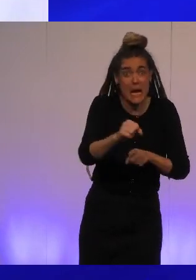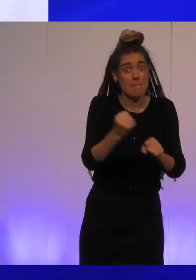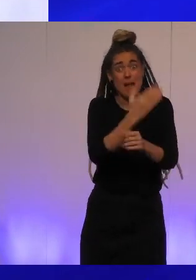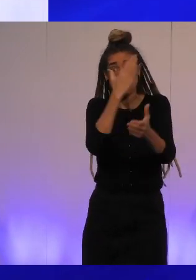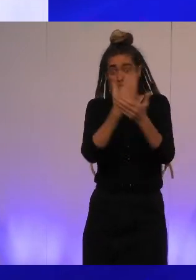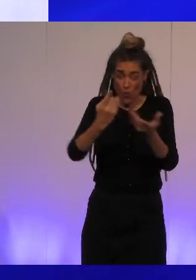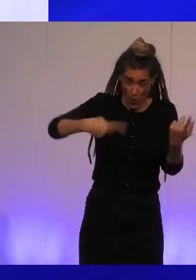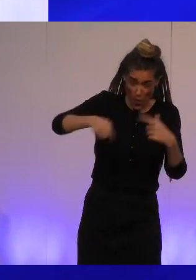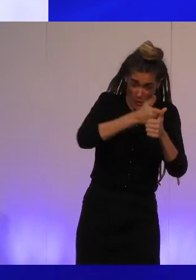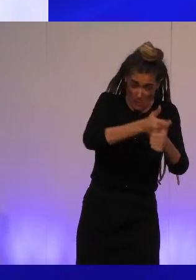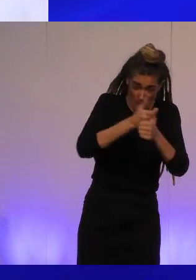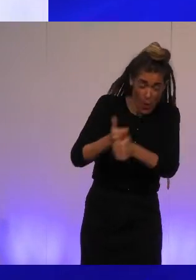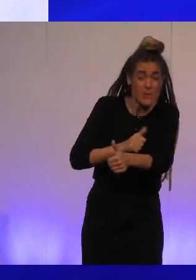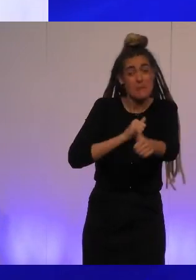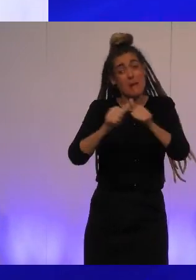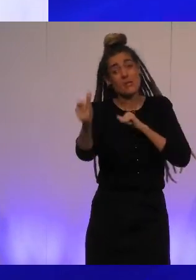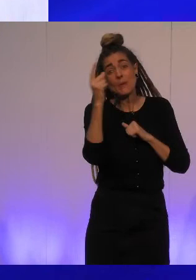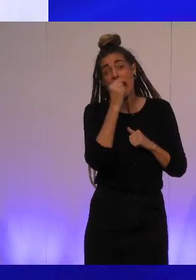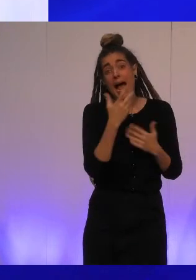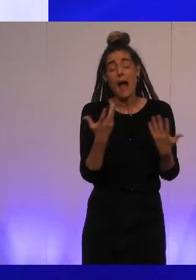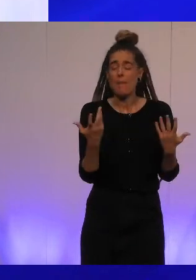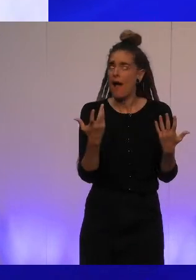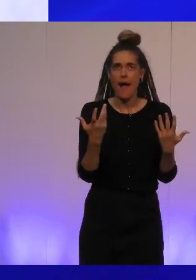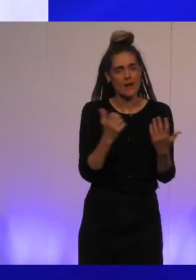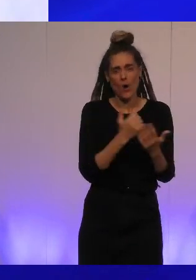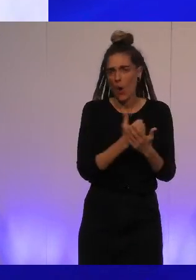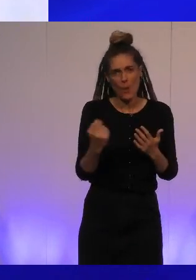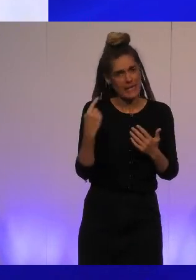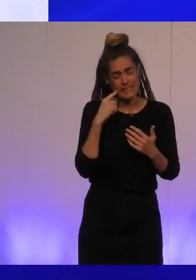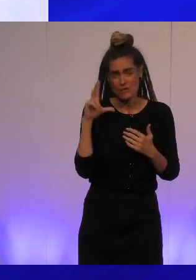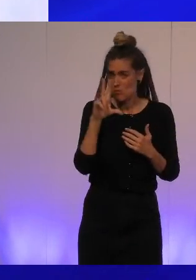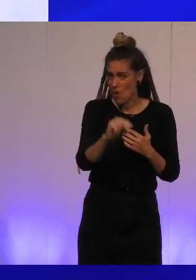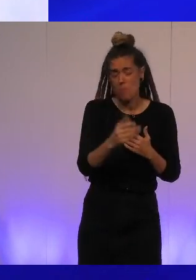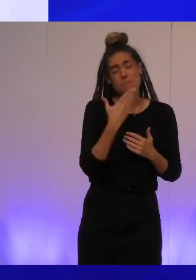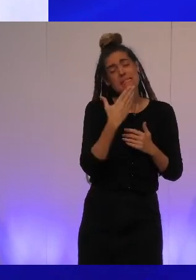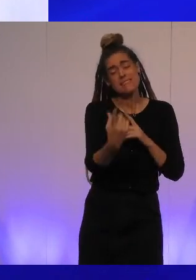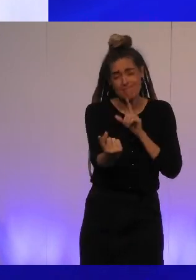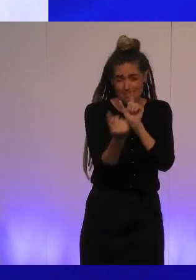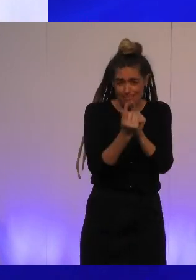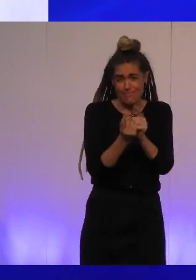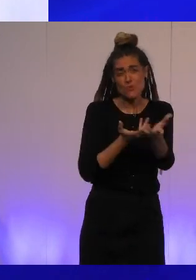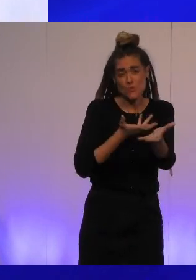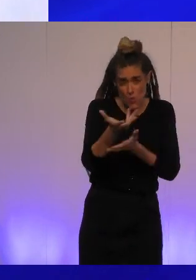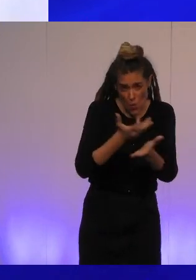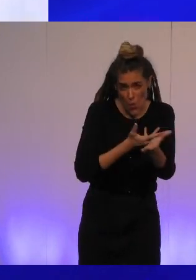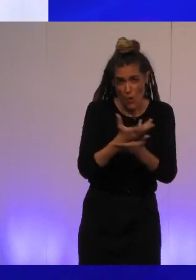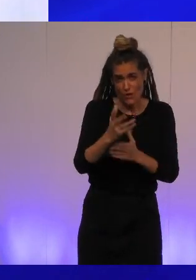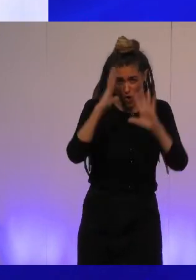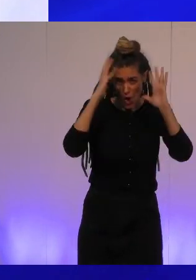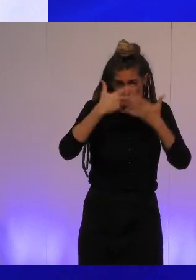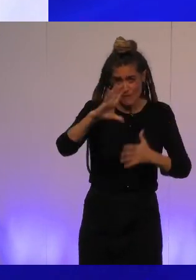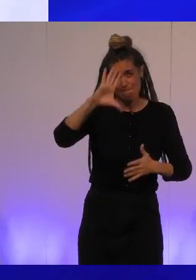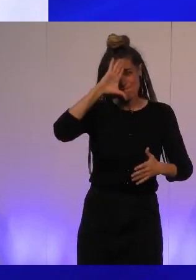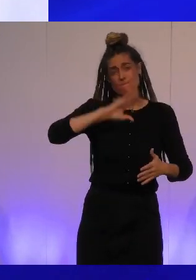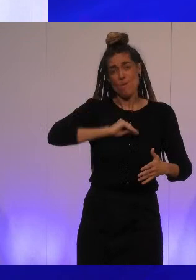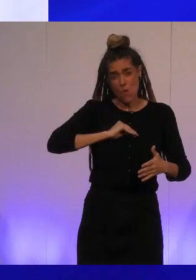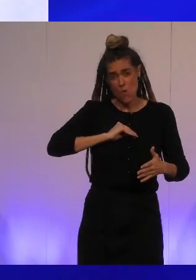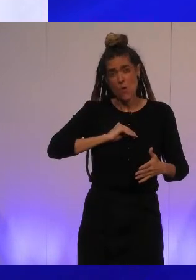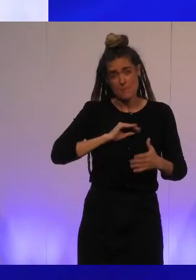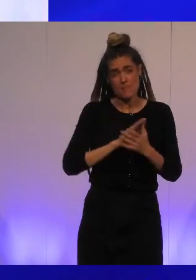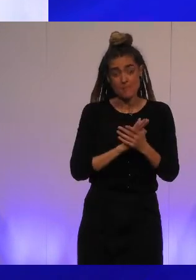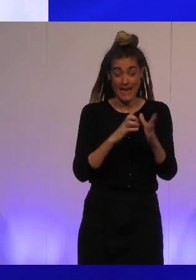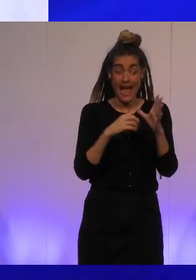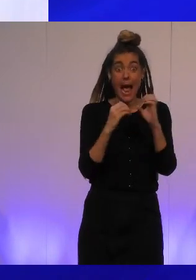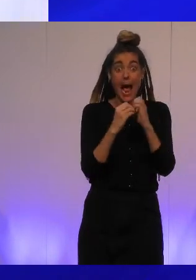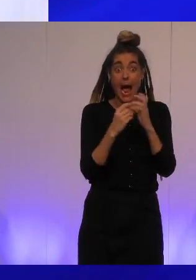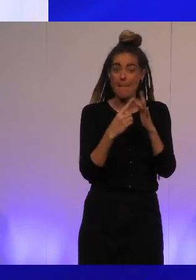supporting everyone as best we can isn't always easy, but please do talk to us and let us know your concerns. And Abby does a great